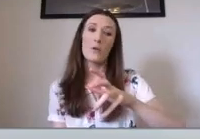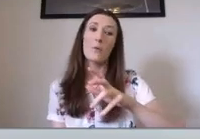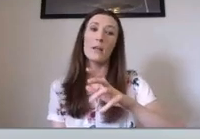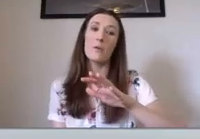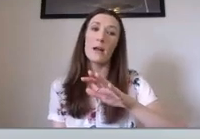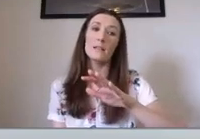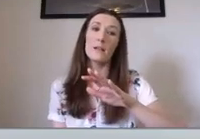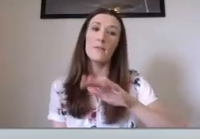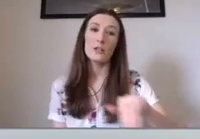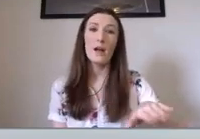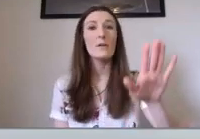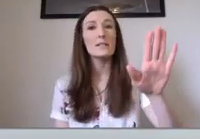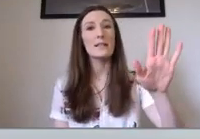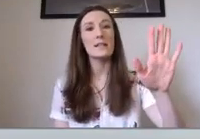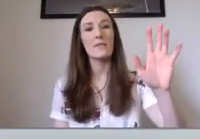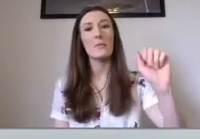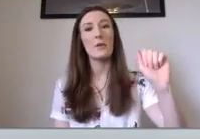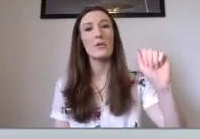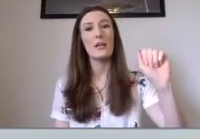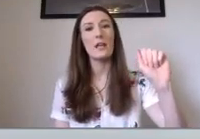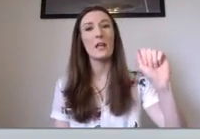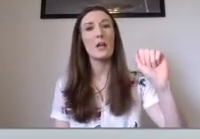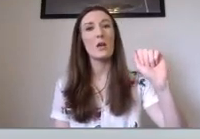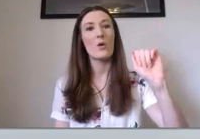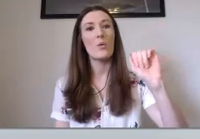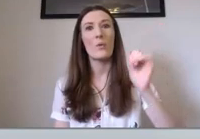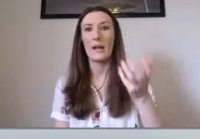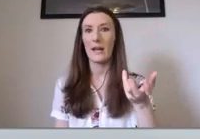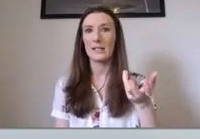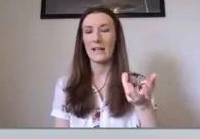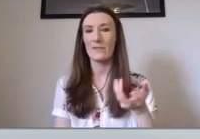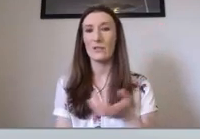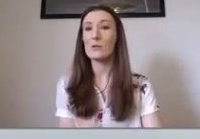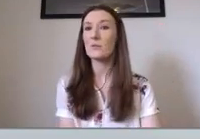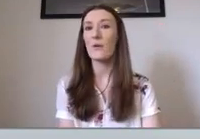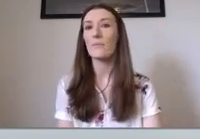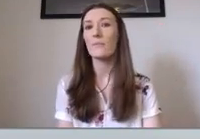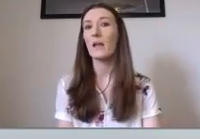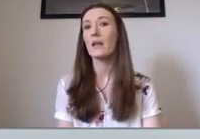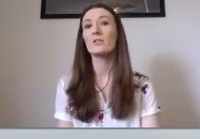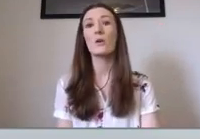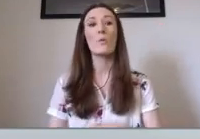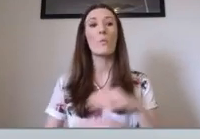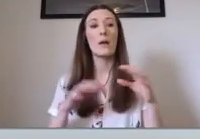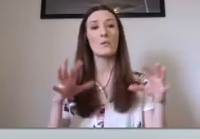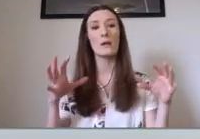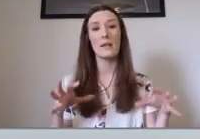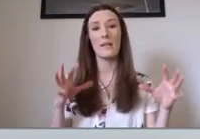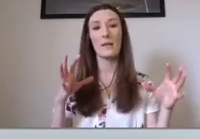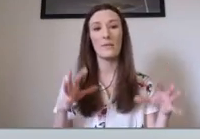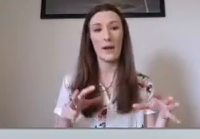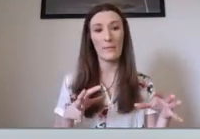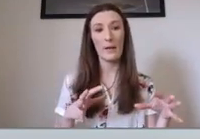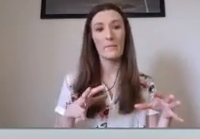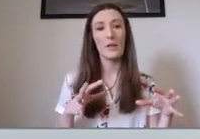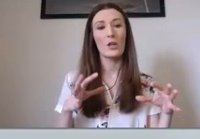This is for when you guys venture out into the deaf community, when it is safe to do so. Okay, so when you are in